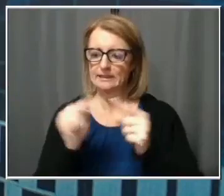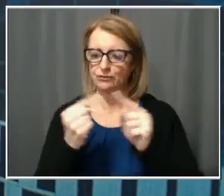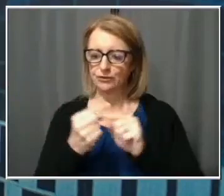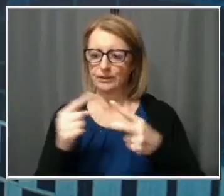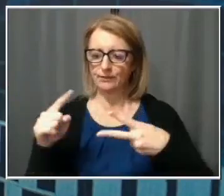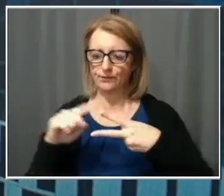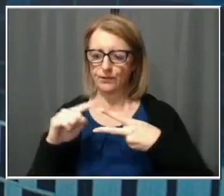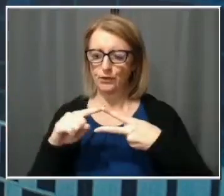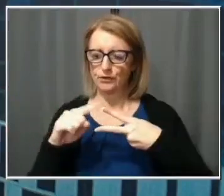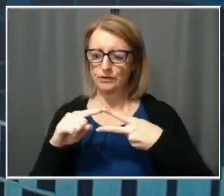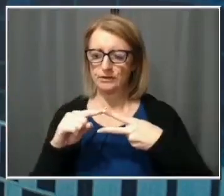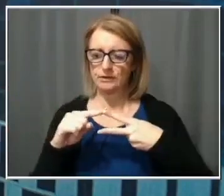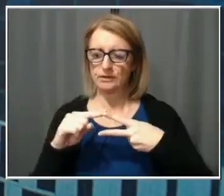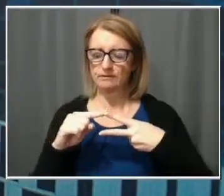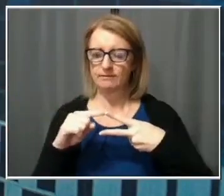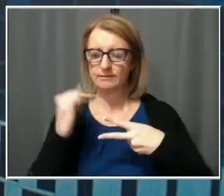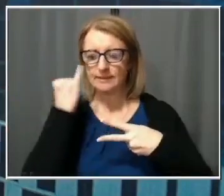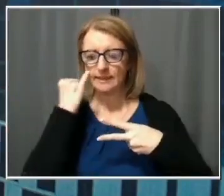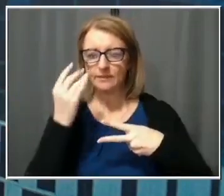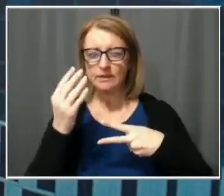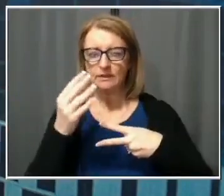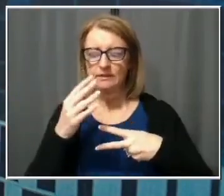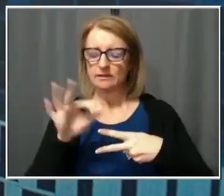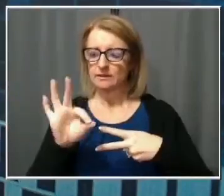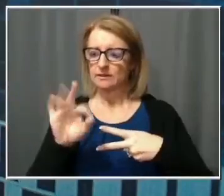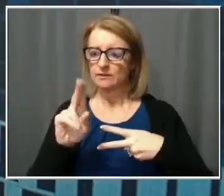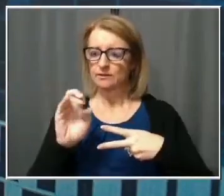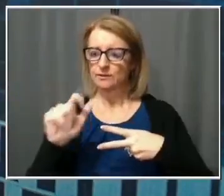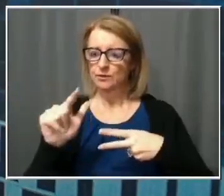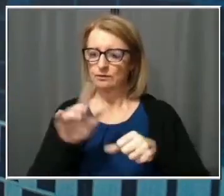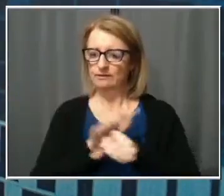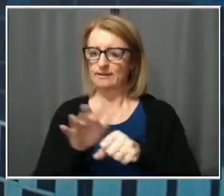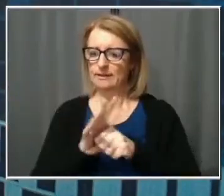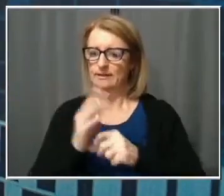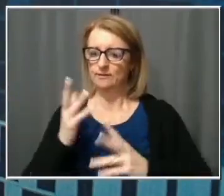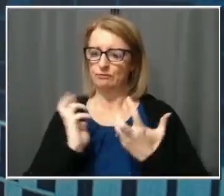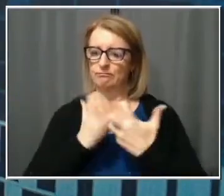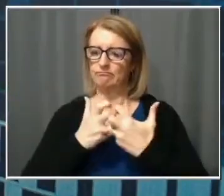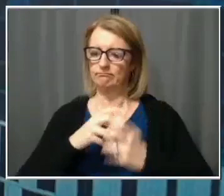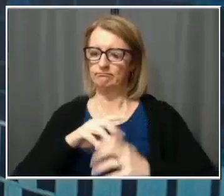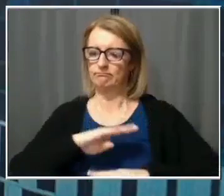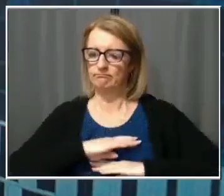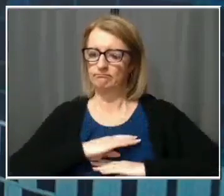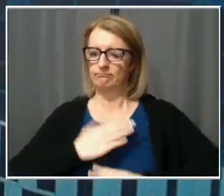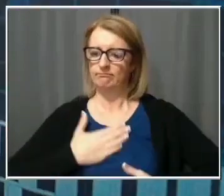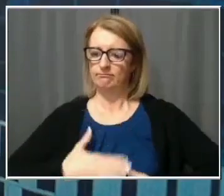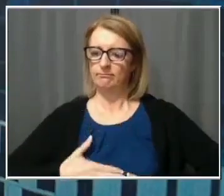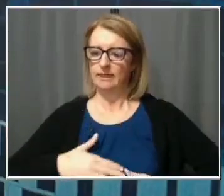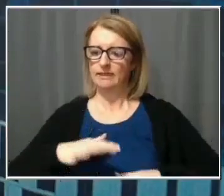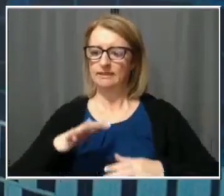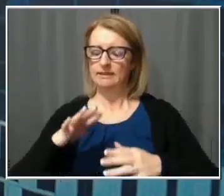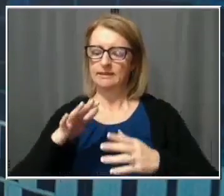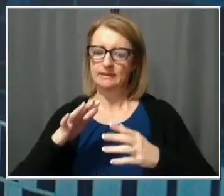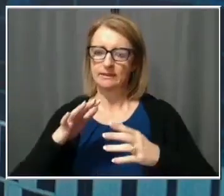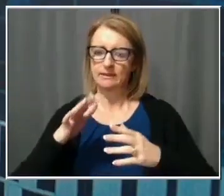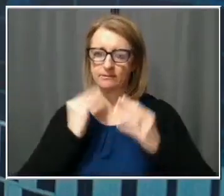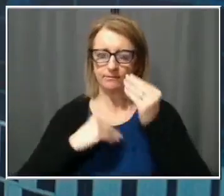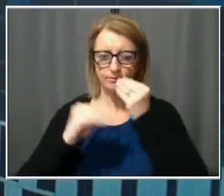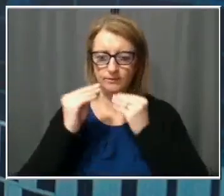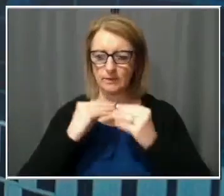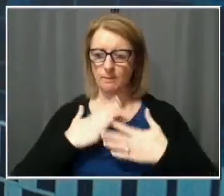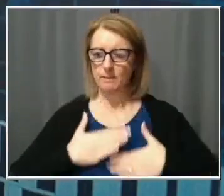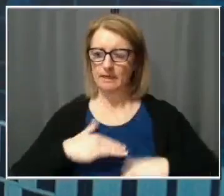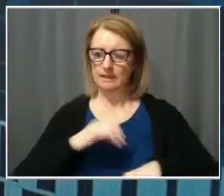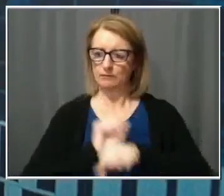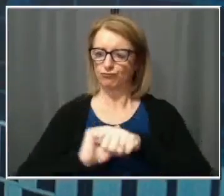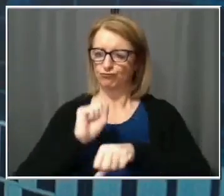you are taking in enough fuel to meet your body's baseline physiology, so that is enough fuel so that the body essentially can work at